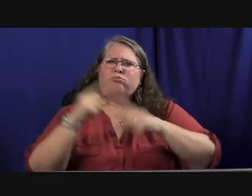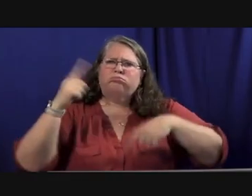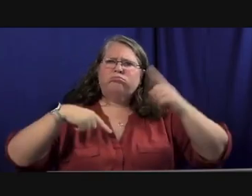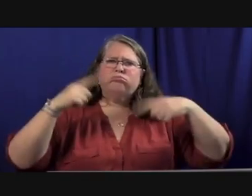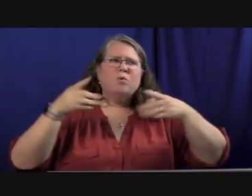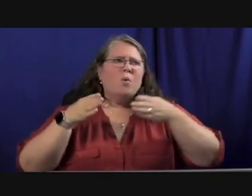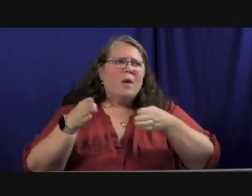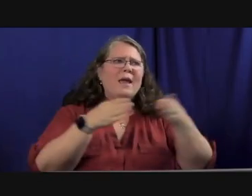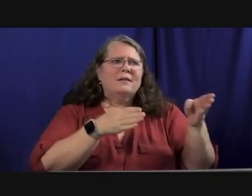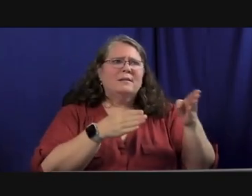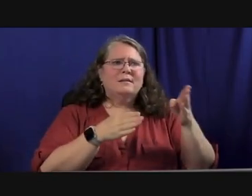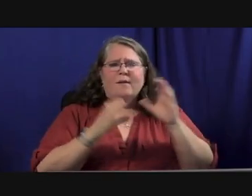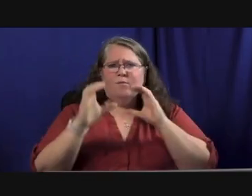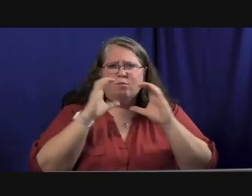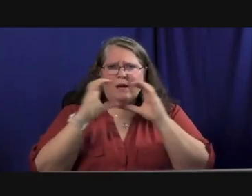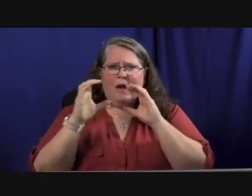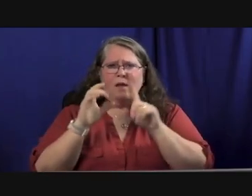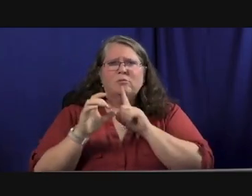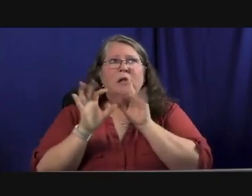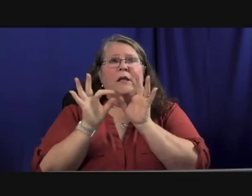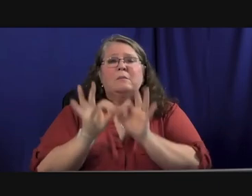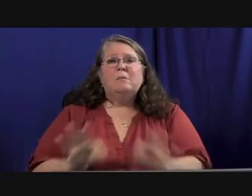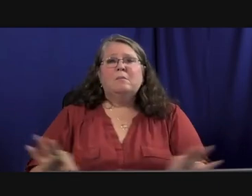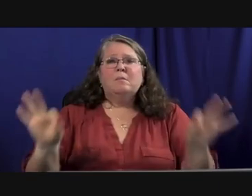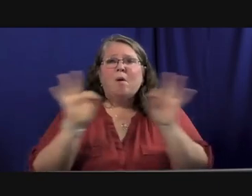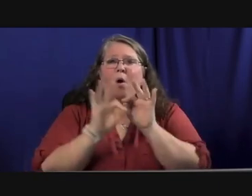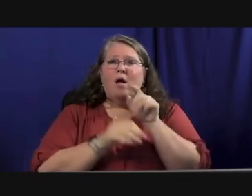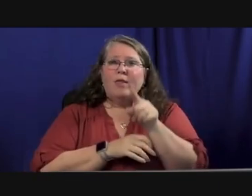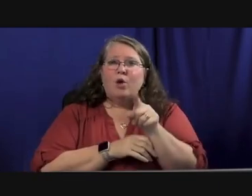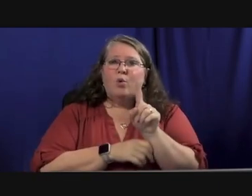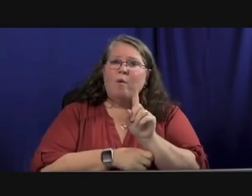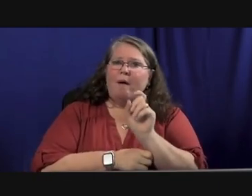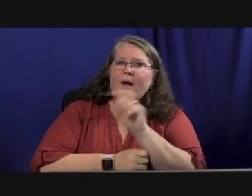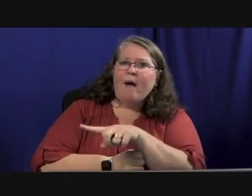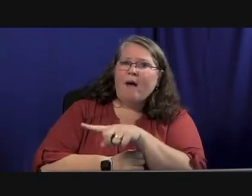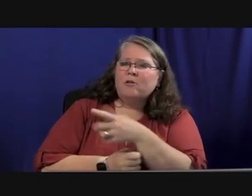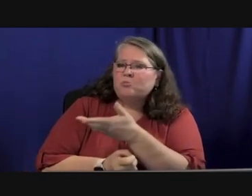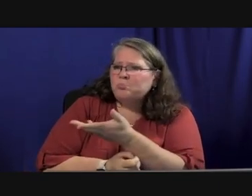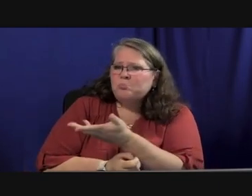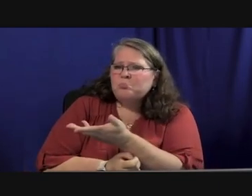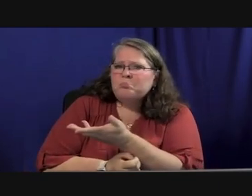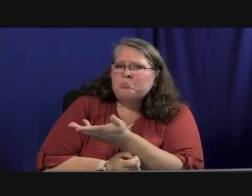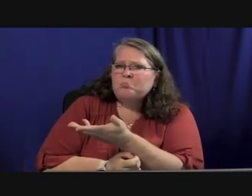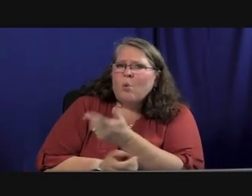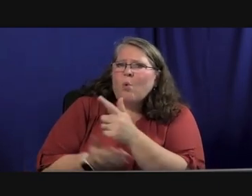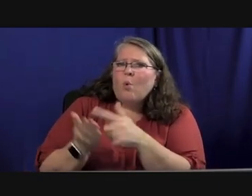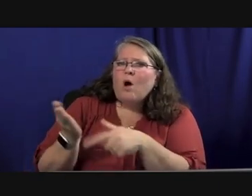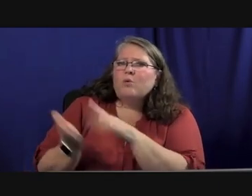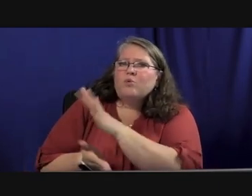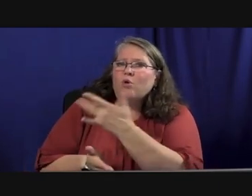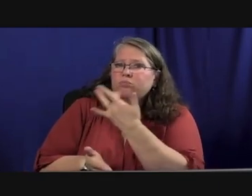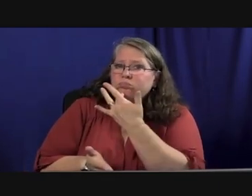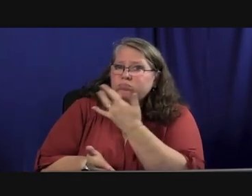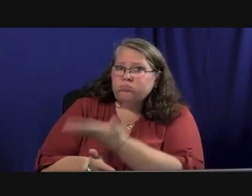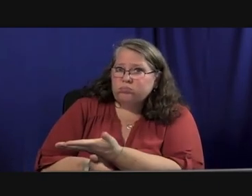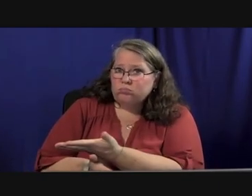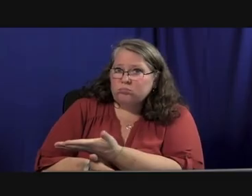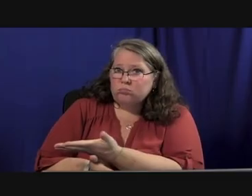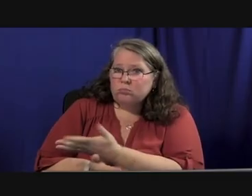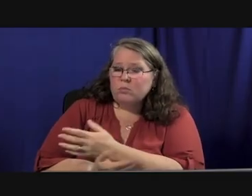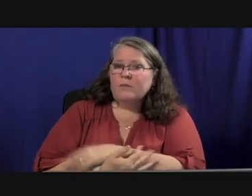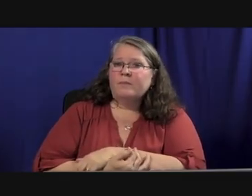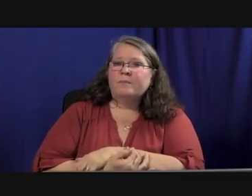a variety of communication needs. And it's really crucial that you ask that deaf plus